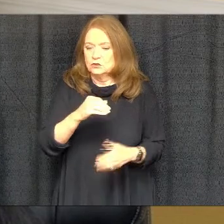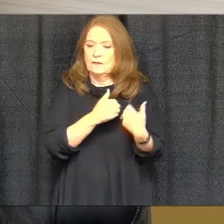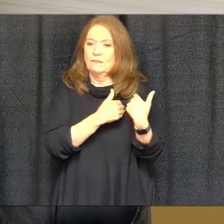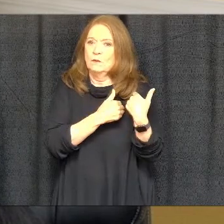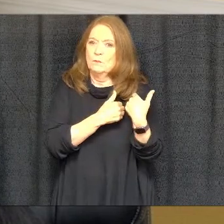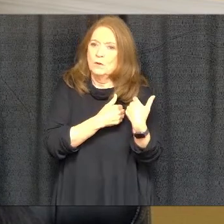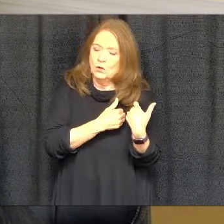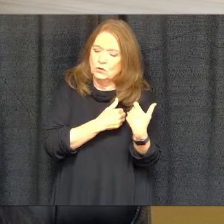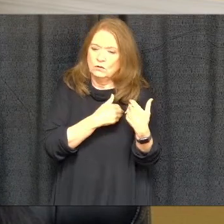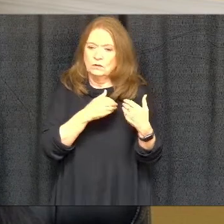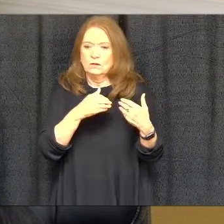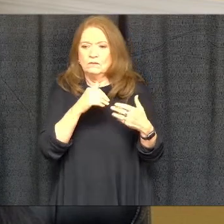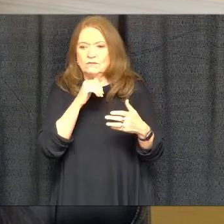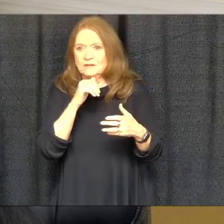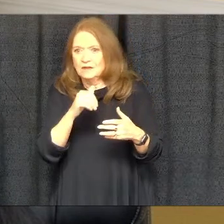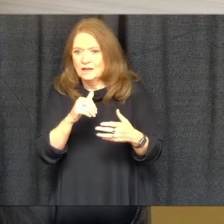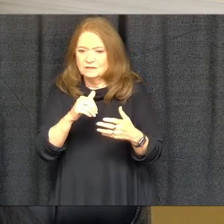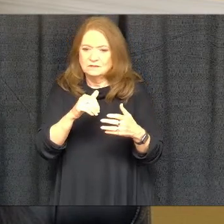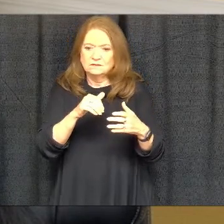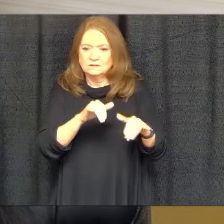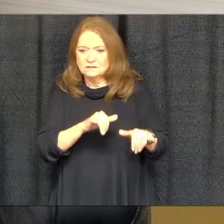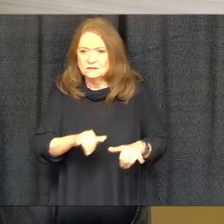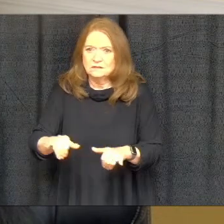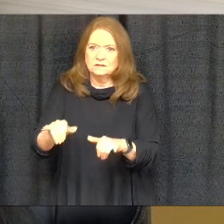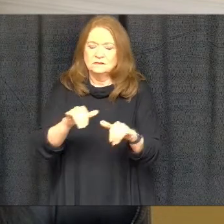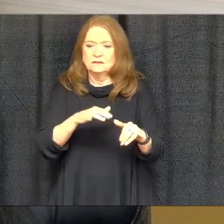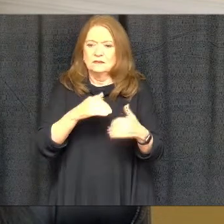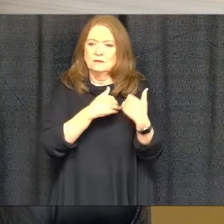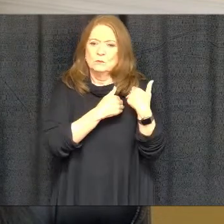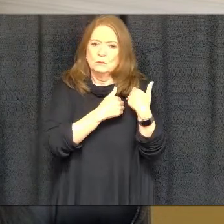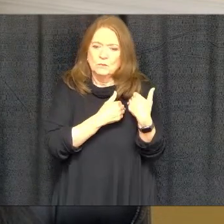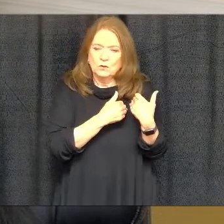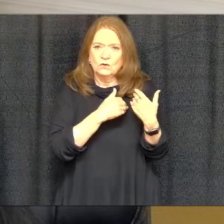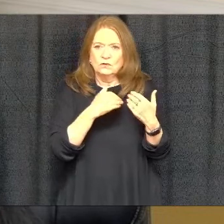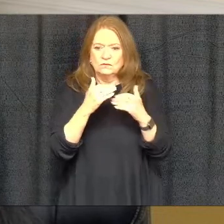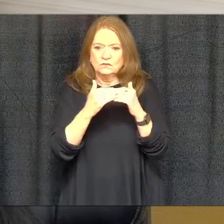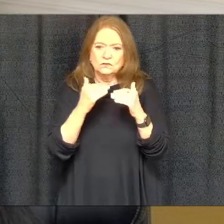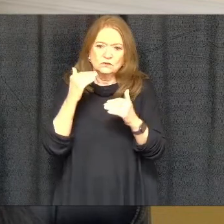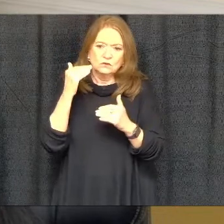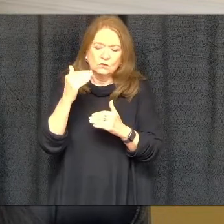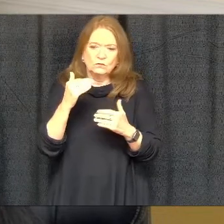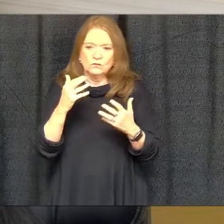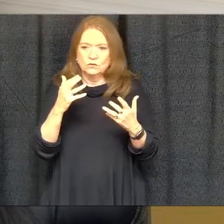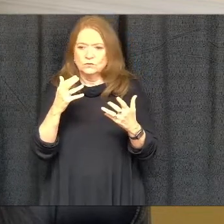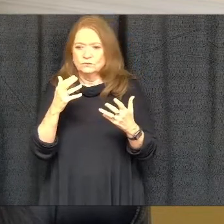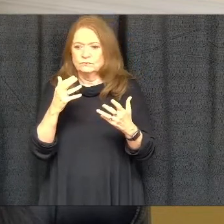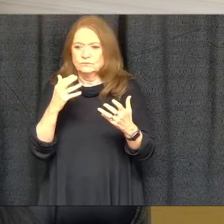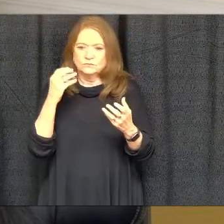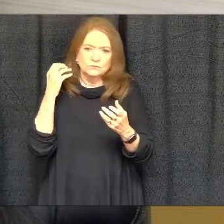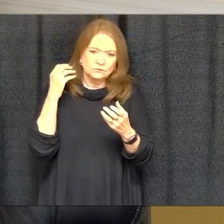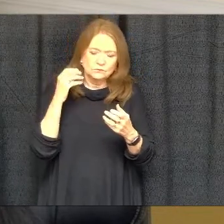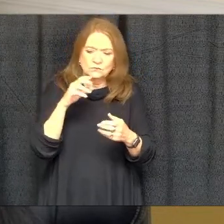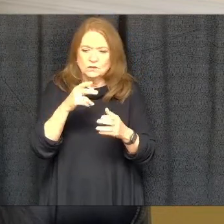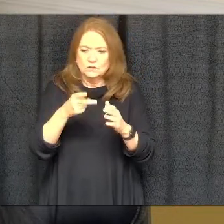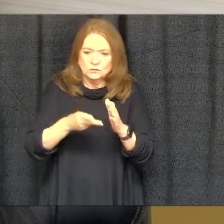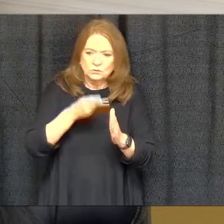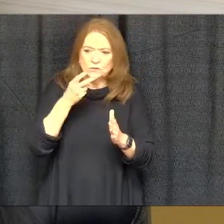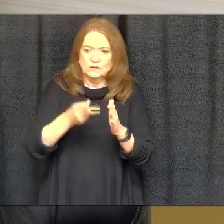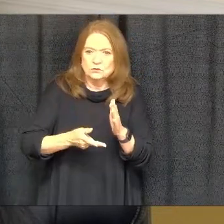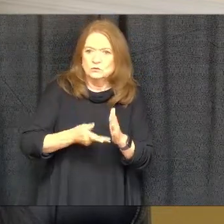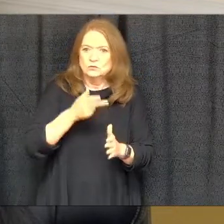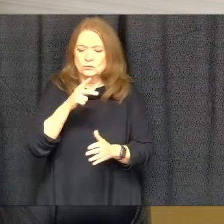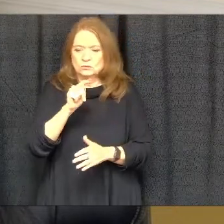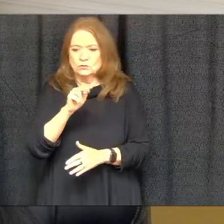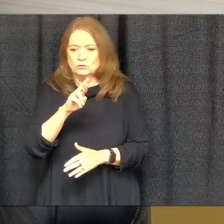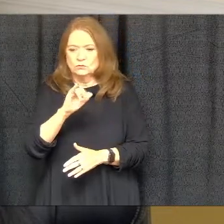and the burdens of, just over flooded with duplexes and triplexes. There's an in and out.